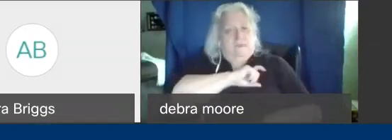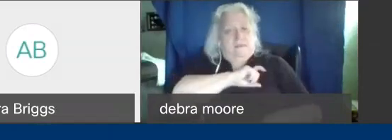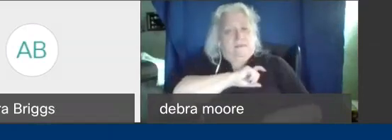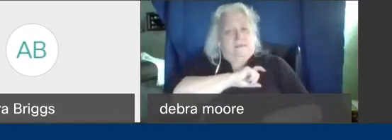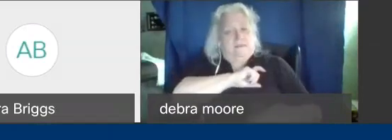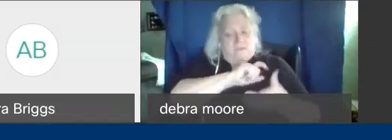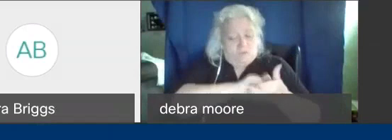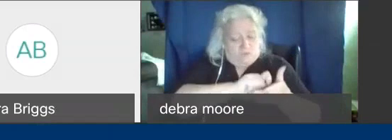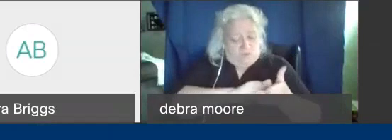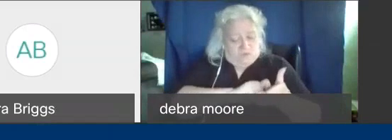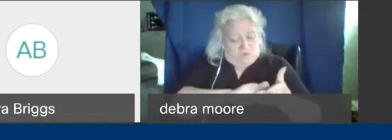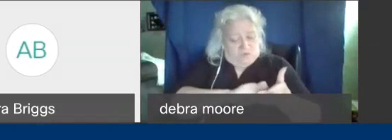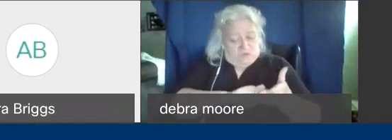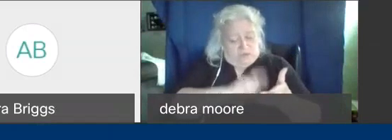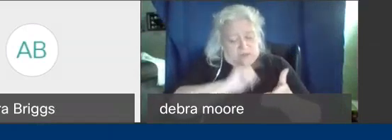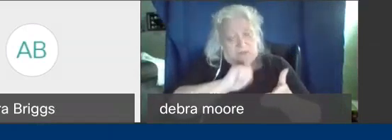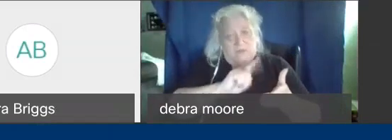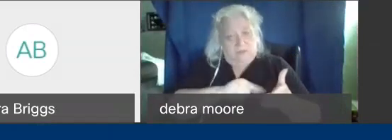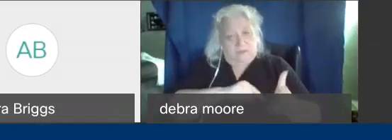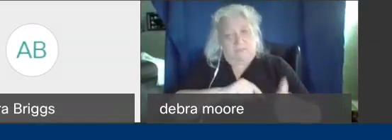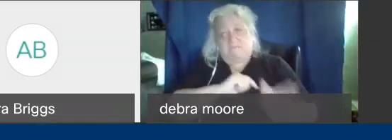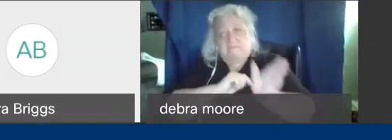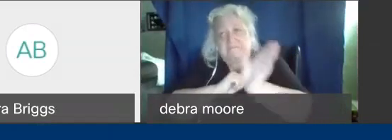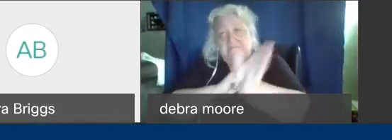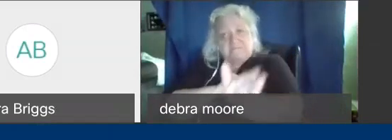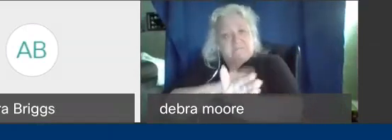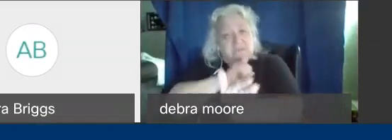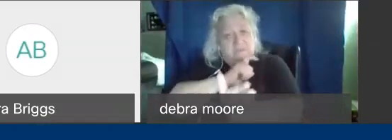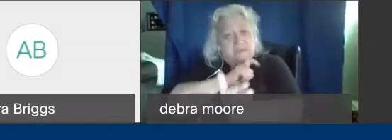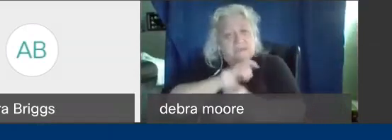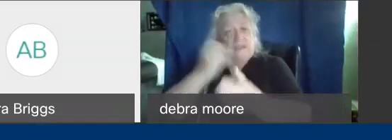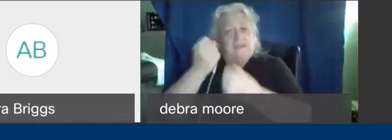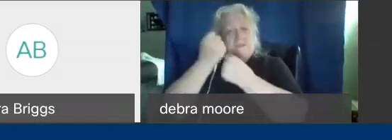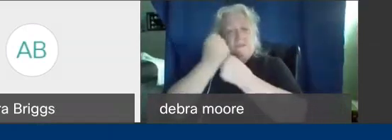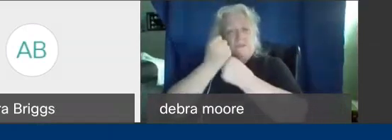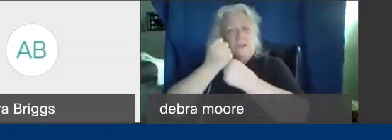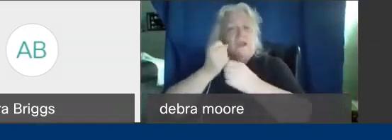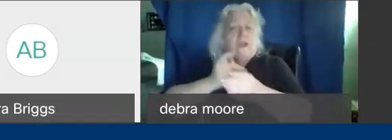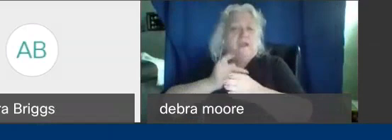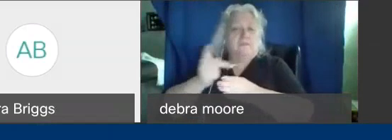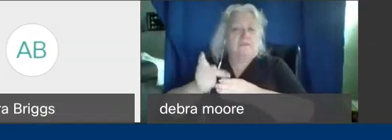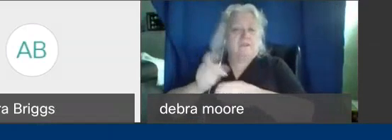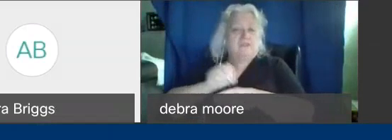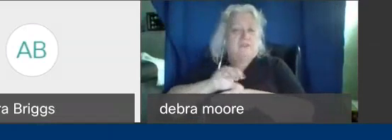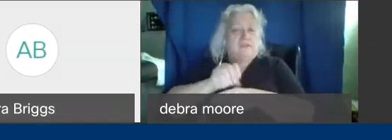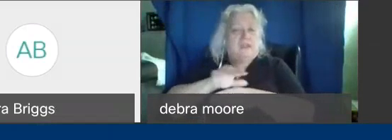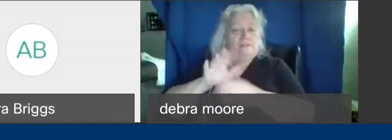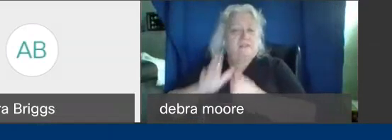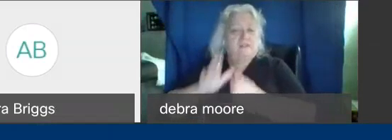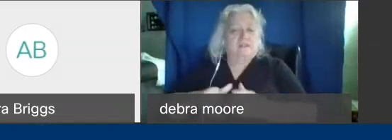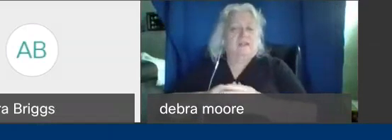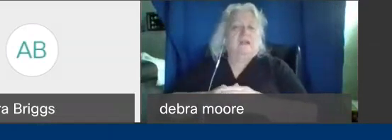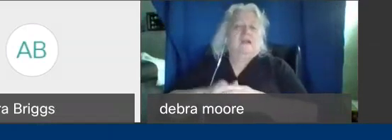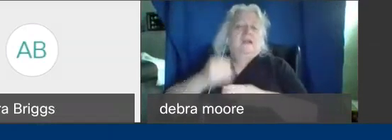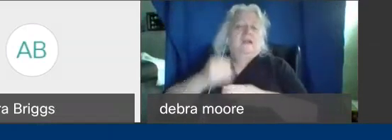written documentation. You'll want to seek a network of support and professional counseling if you need it. Utilize campus